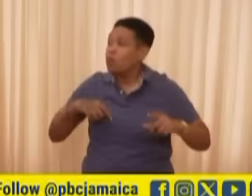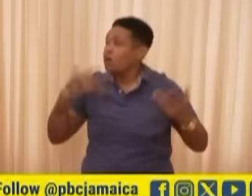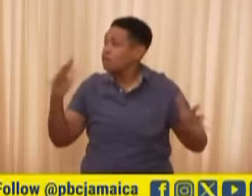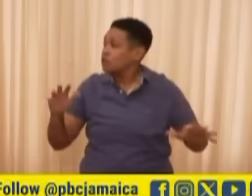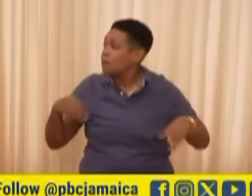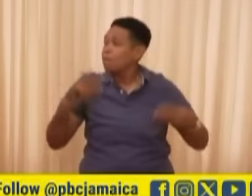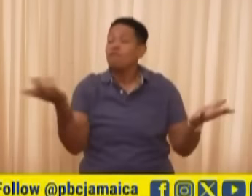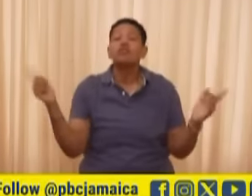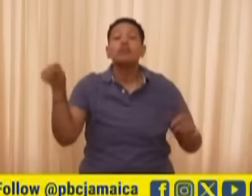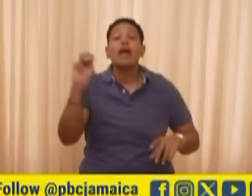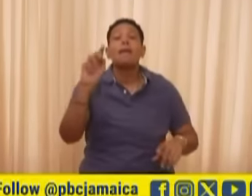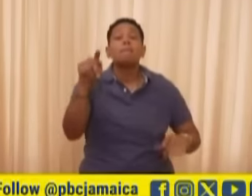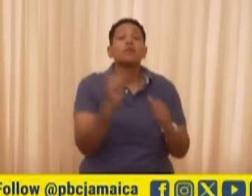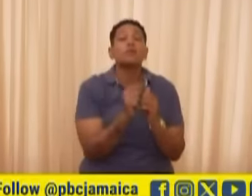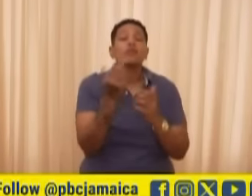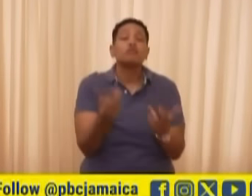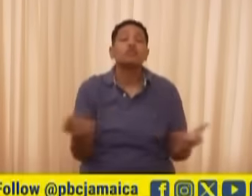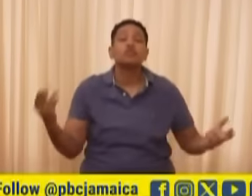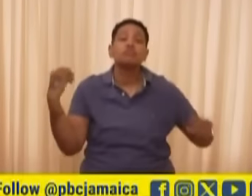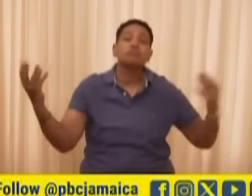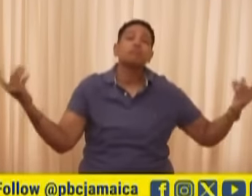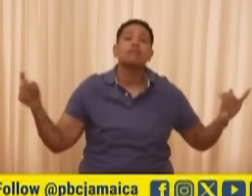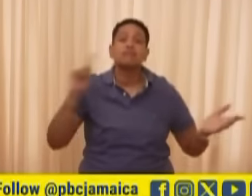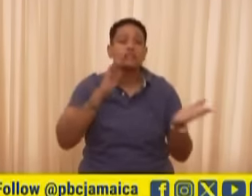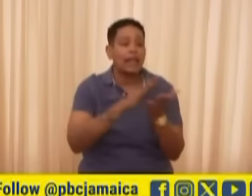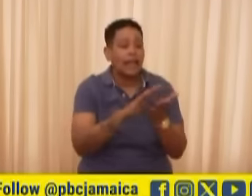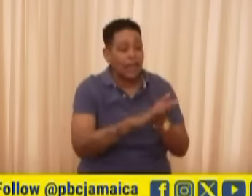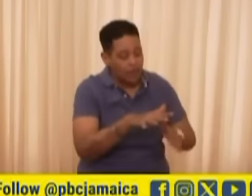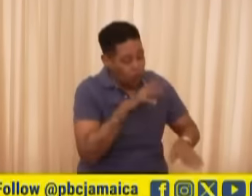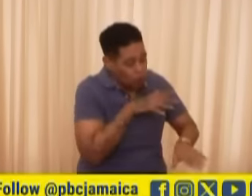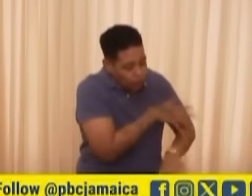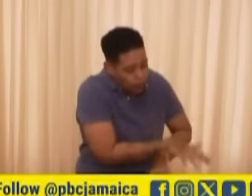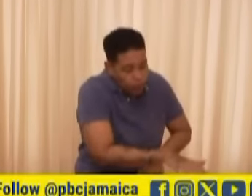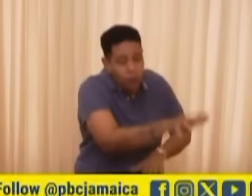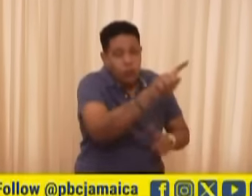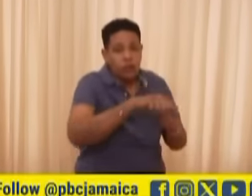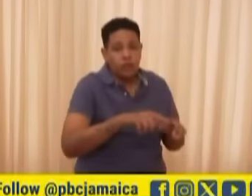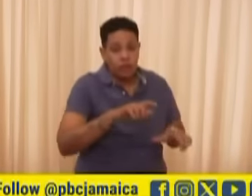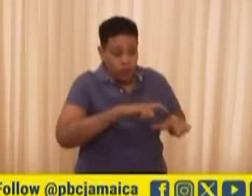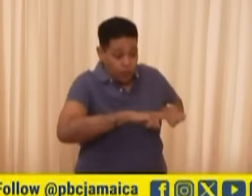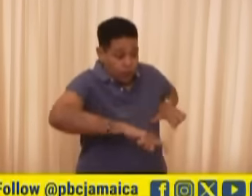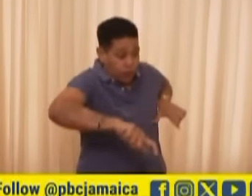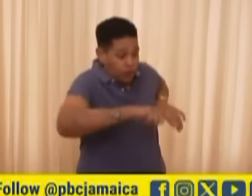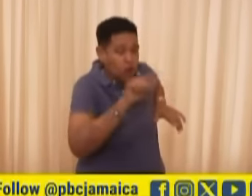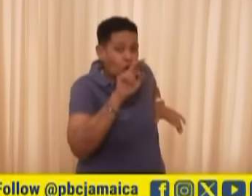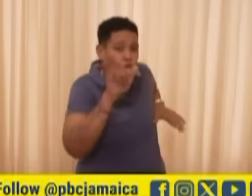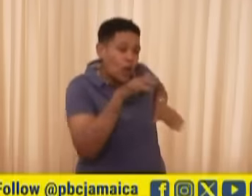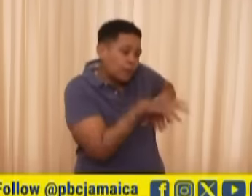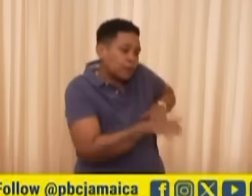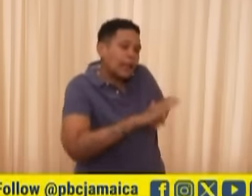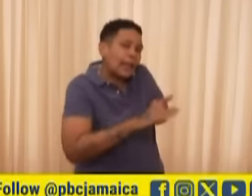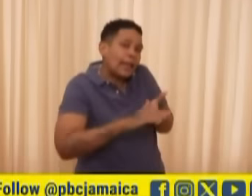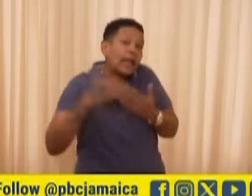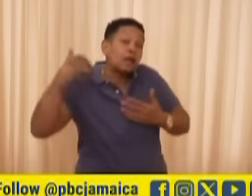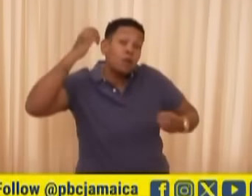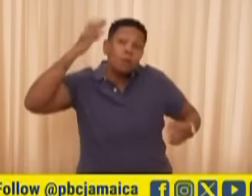them with resources to clean drains and gullies. I know many of them are out in the field supervising